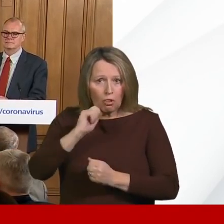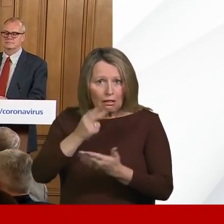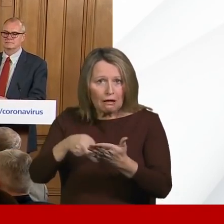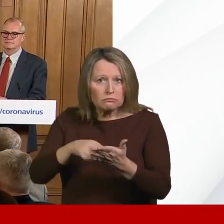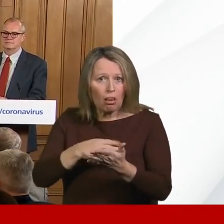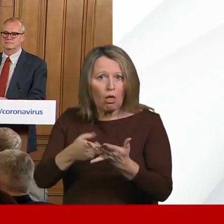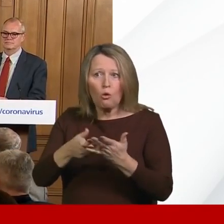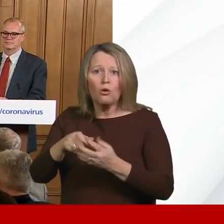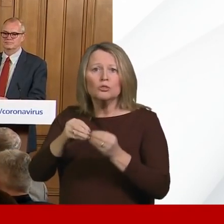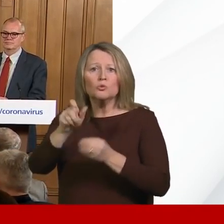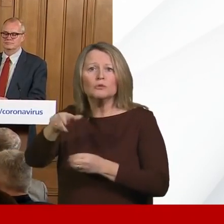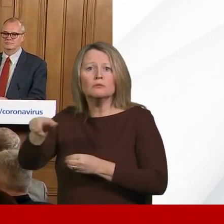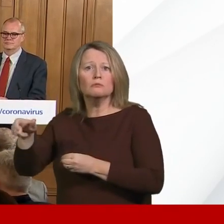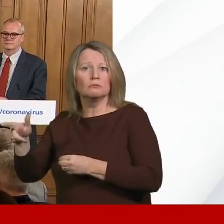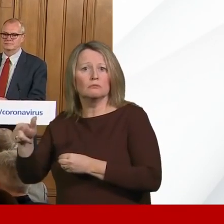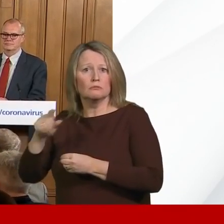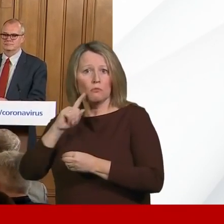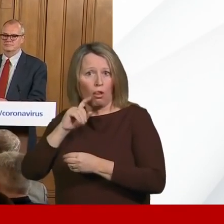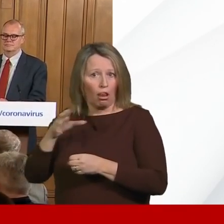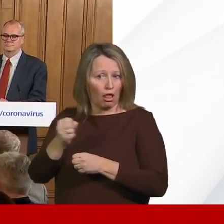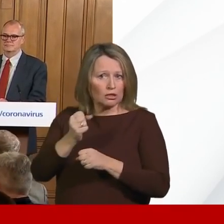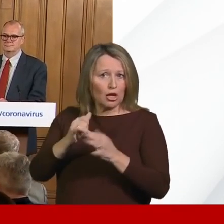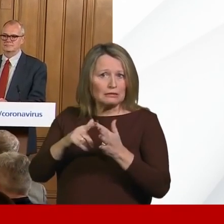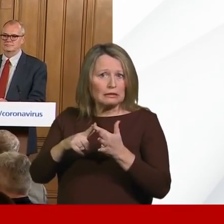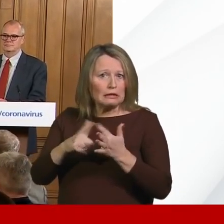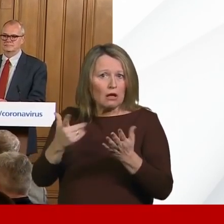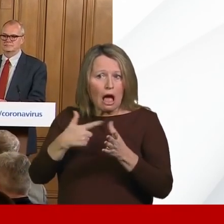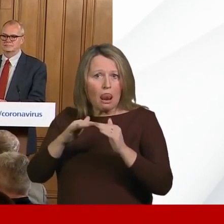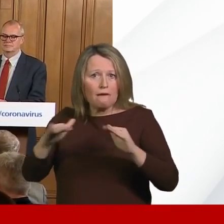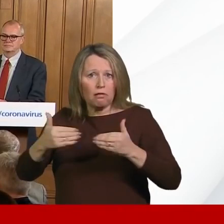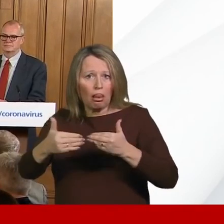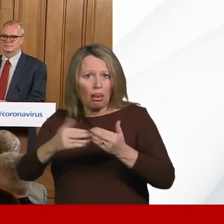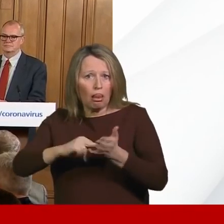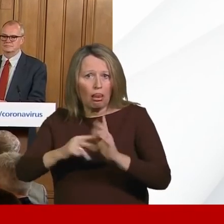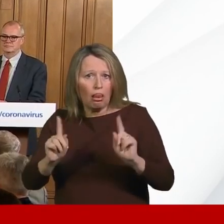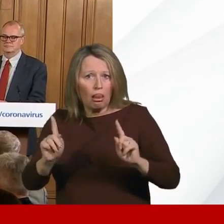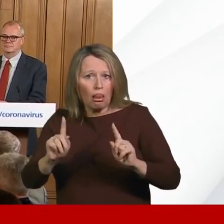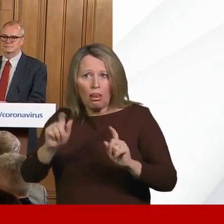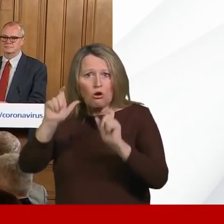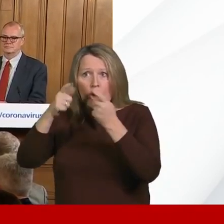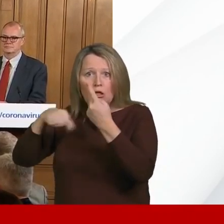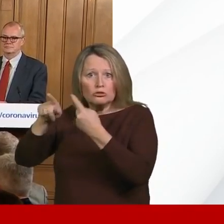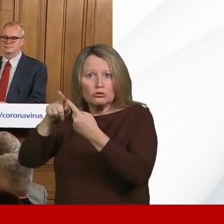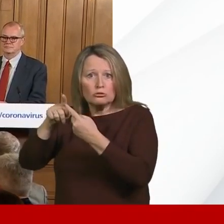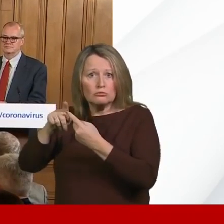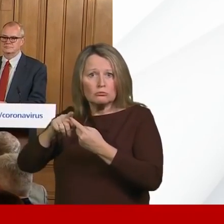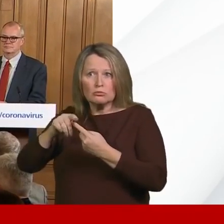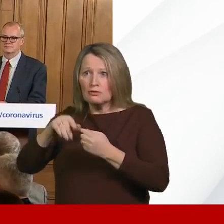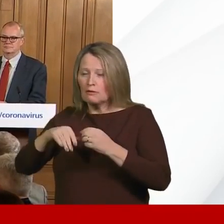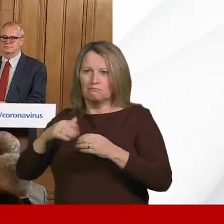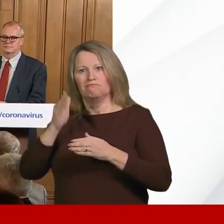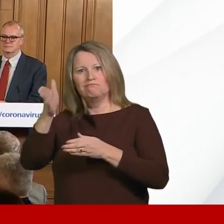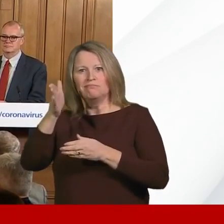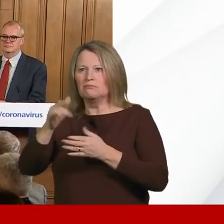those exams. What measures are you taking on that? Also, if I may, you mentioned you want to increase the number of tests